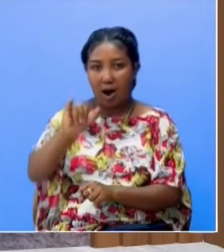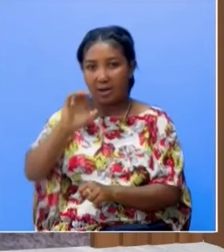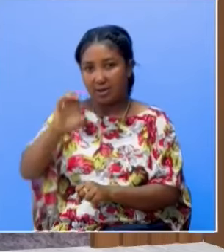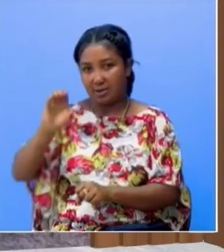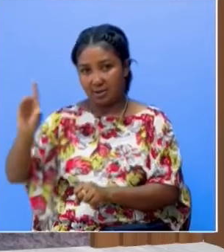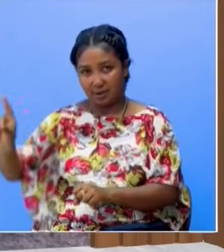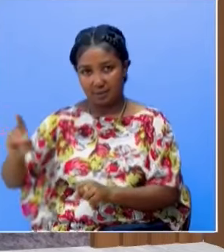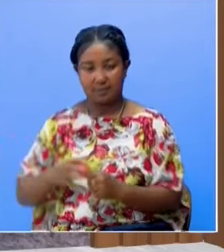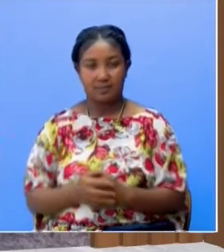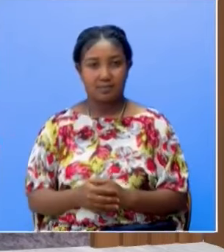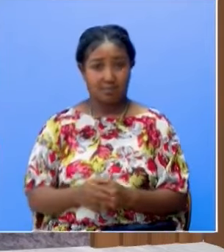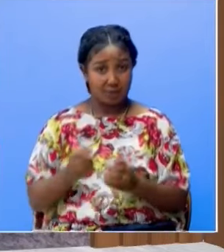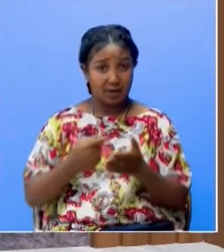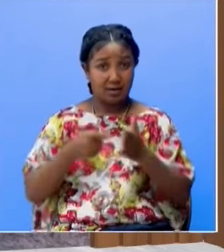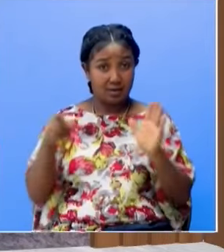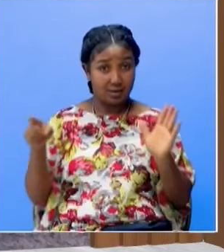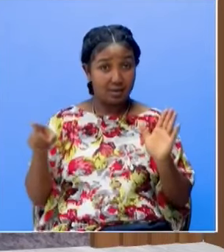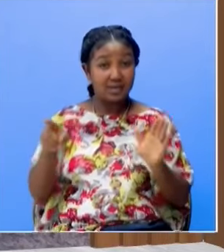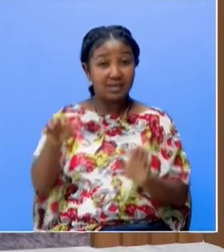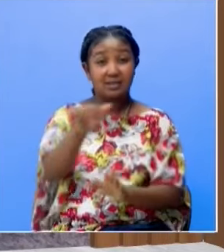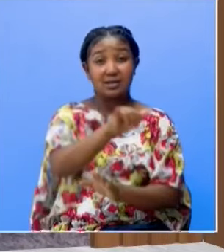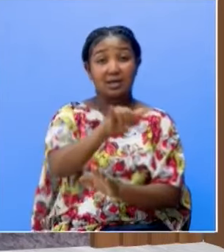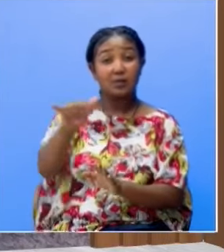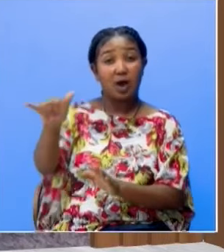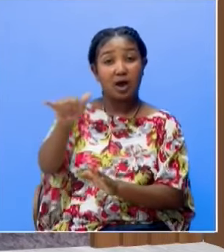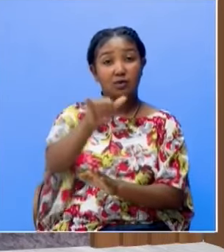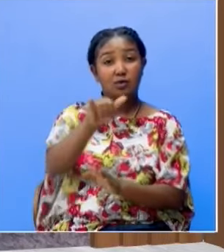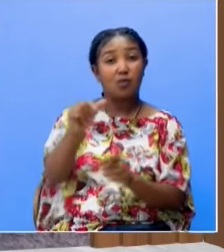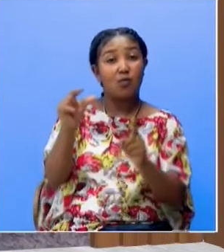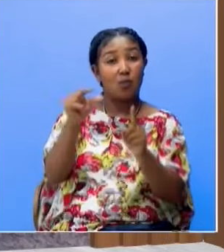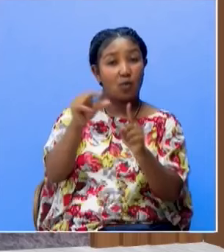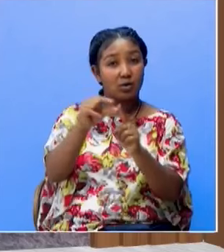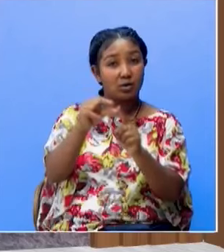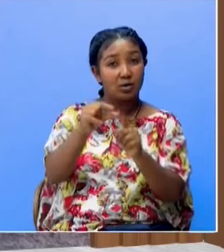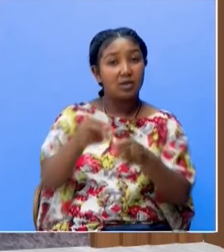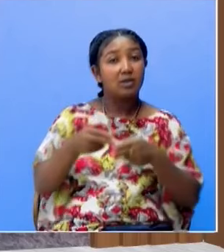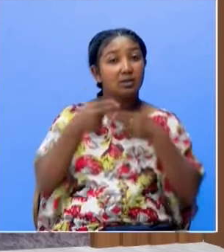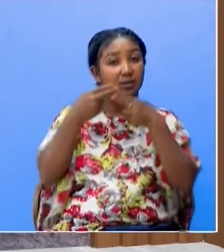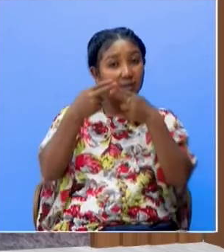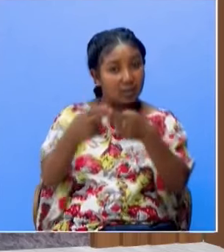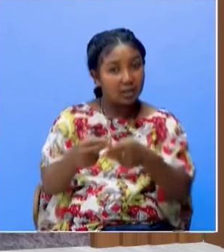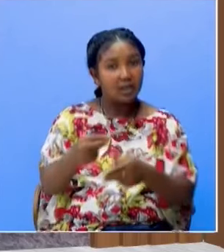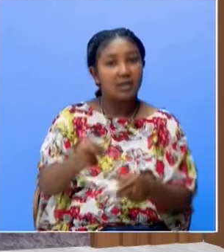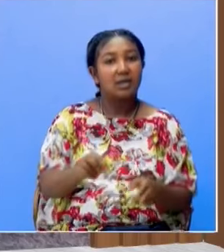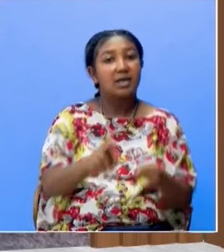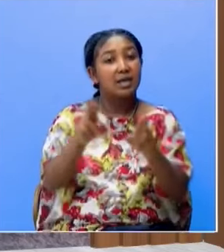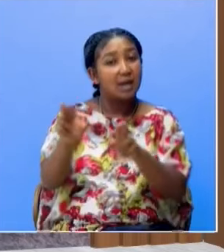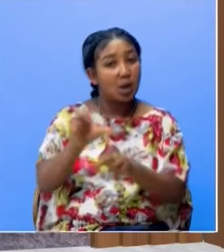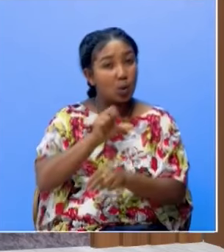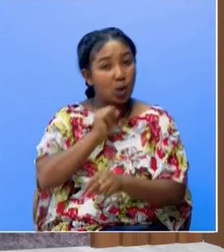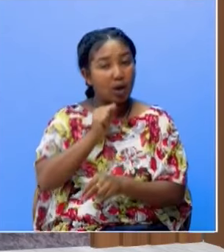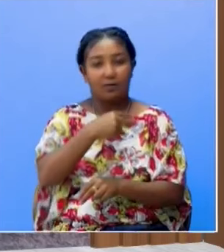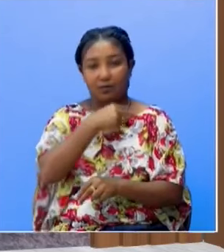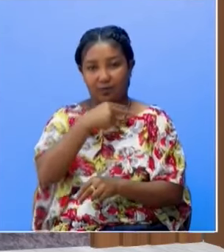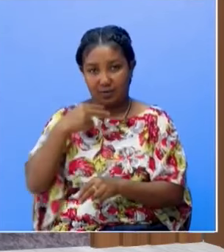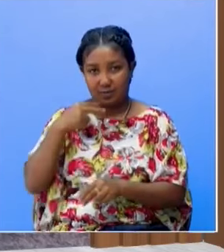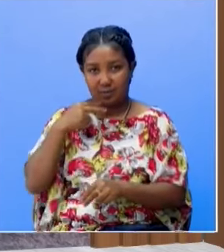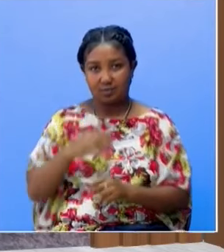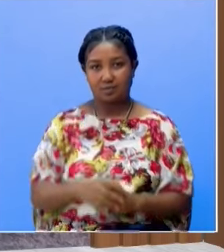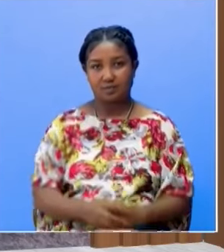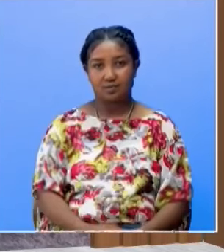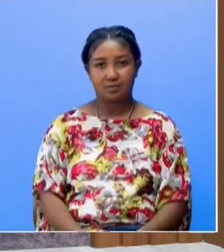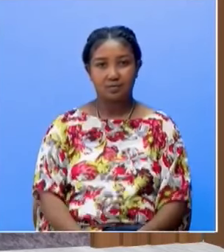ied. Is it clear? Such kinds of words are just considered as irregular